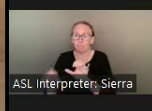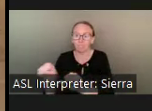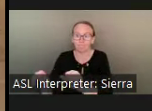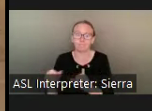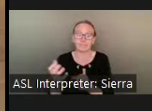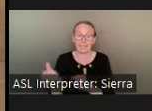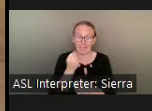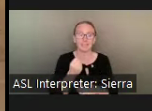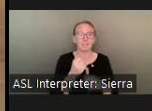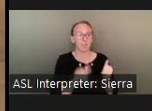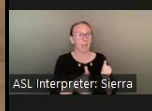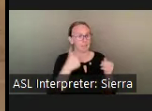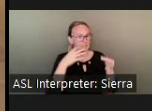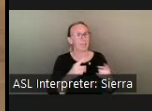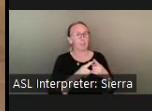And that's it.